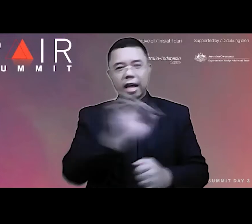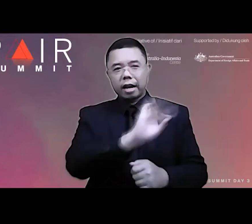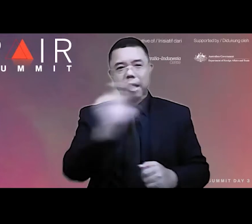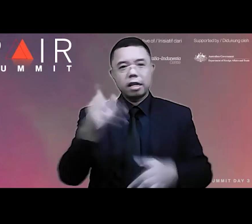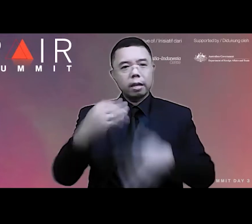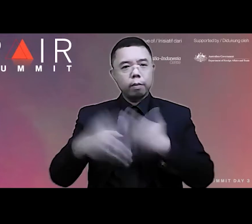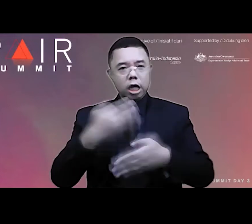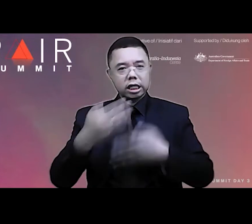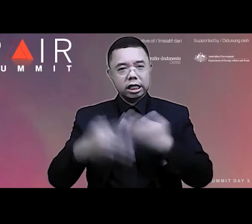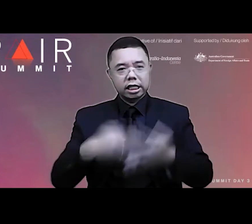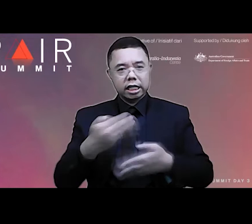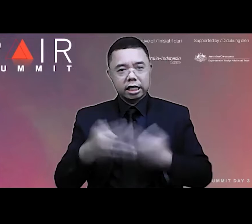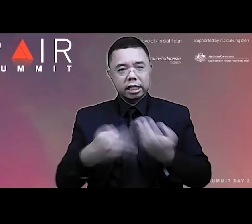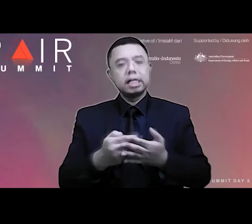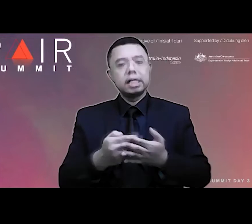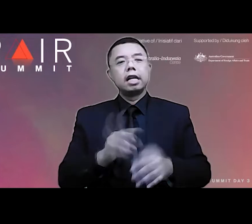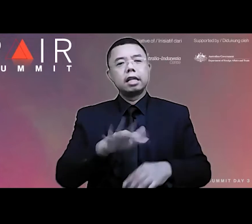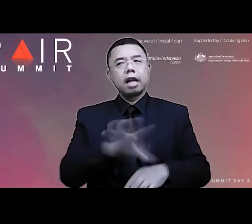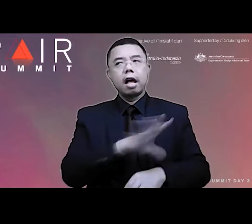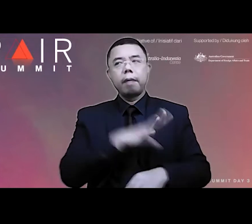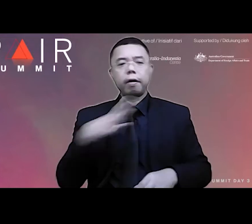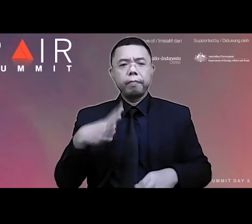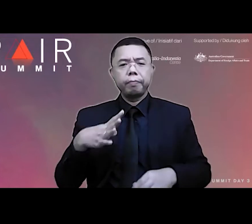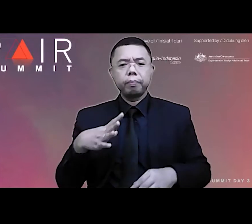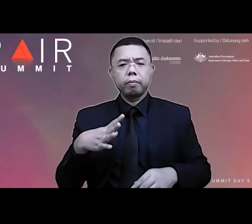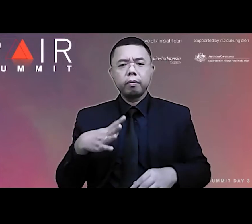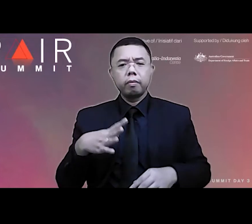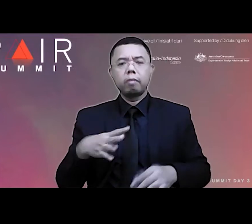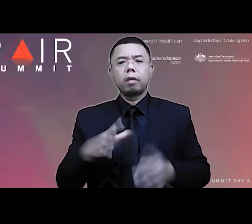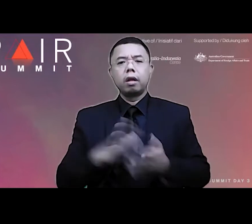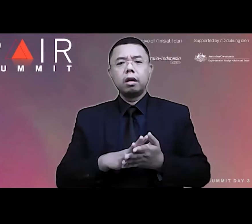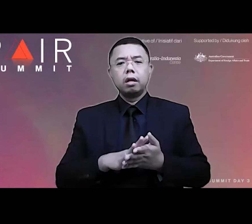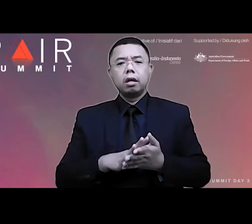food value chain. Indonesia